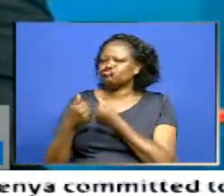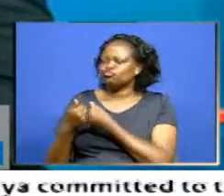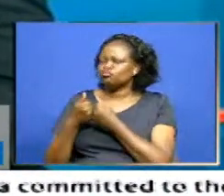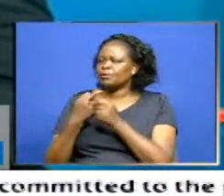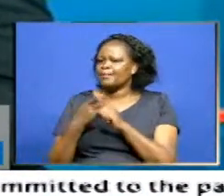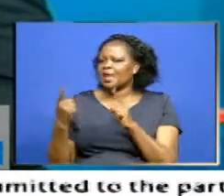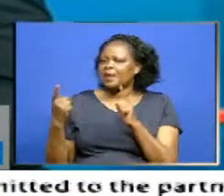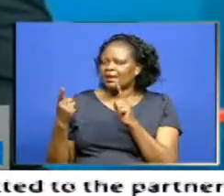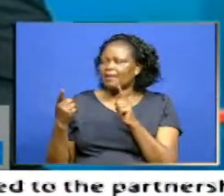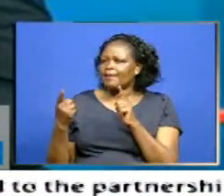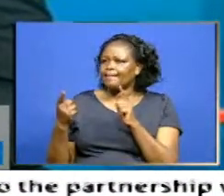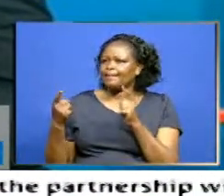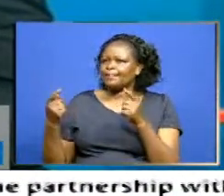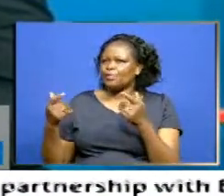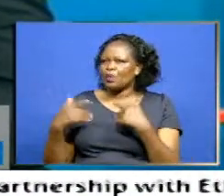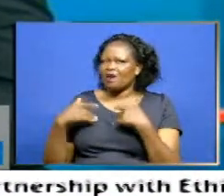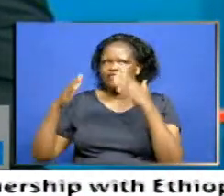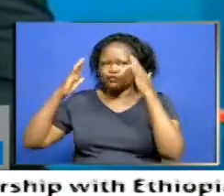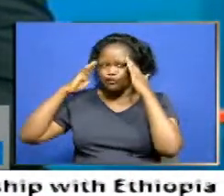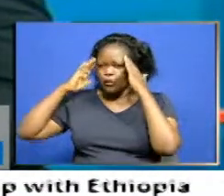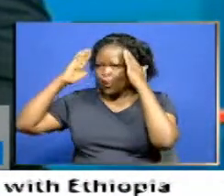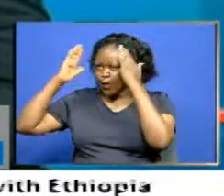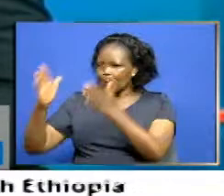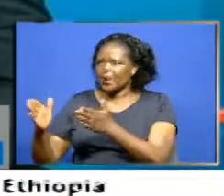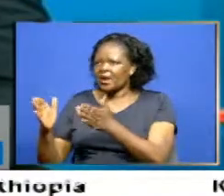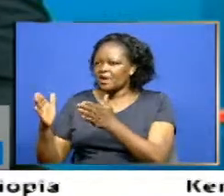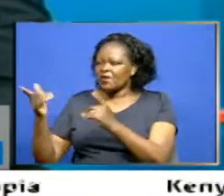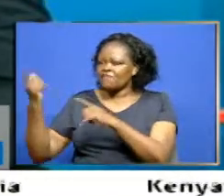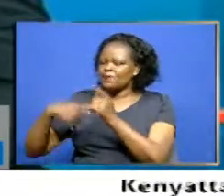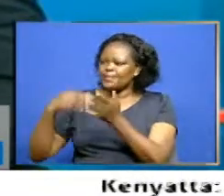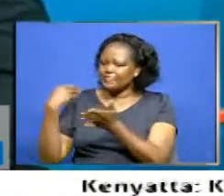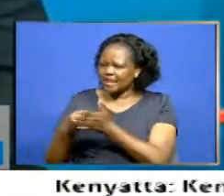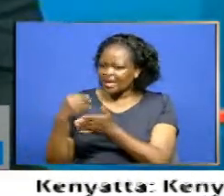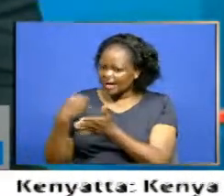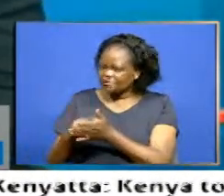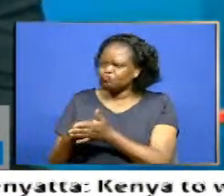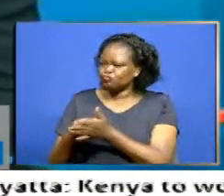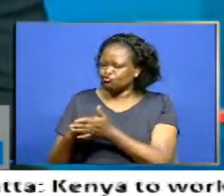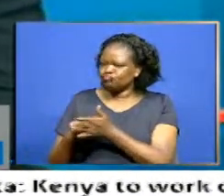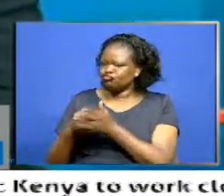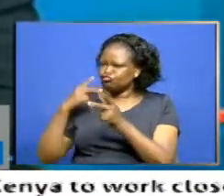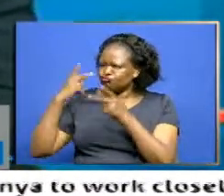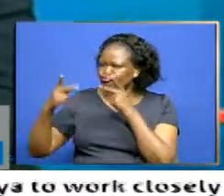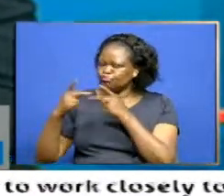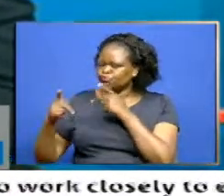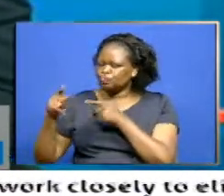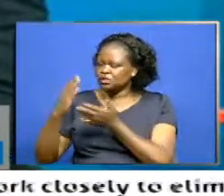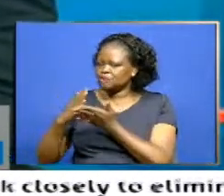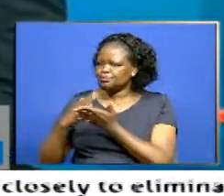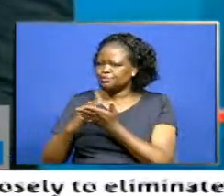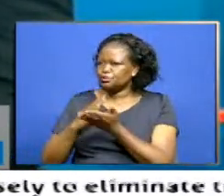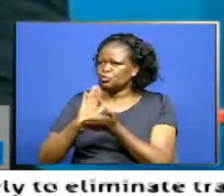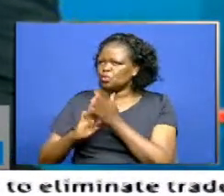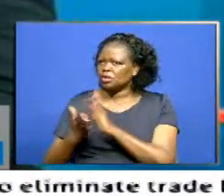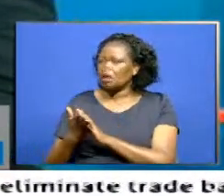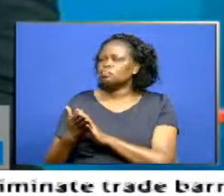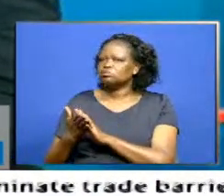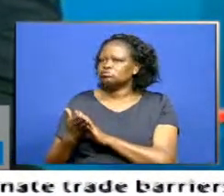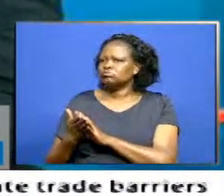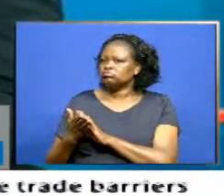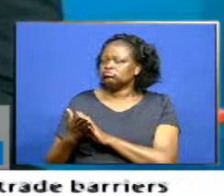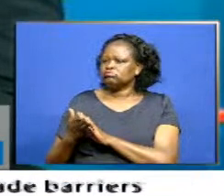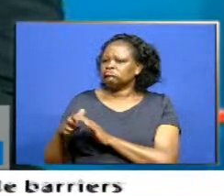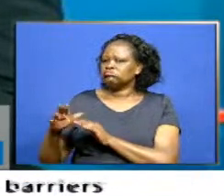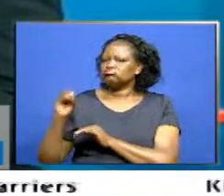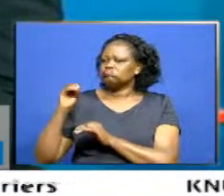there is a commitment from a cash flow perspective to these programs without necessarily taking that